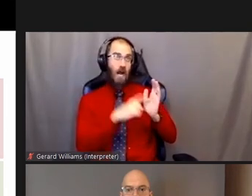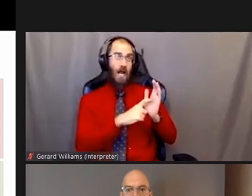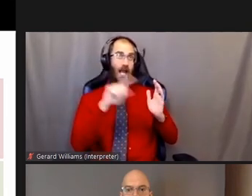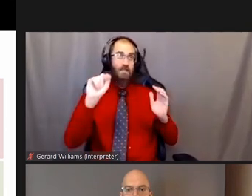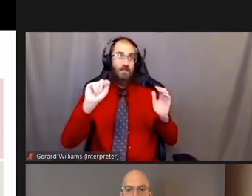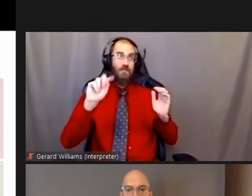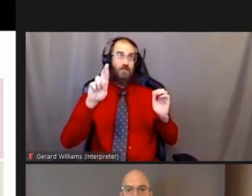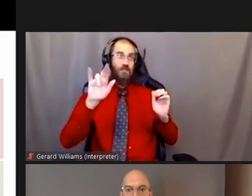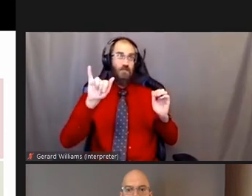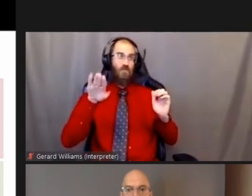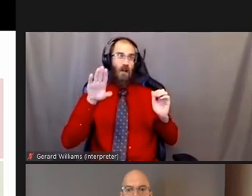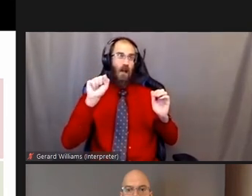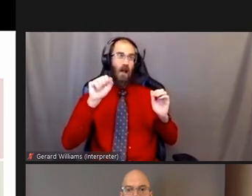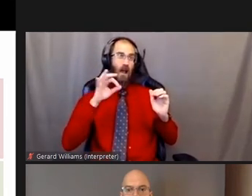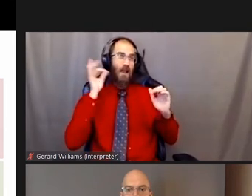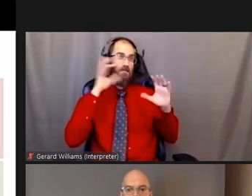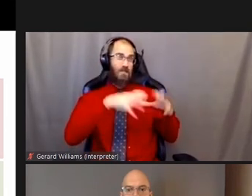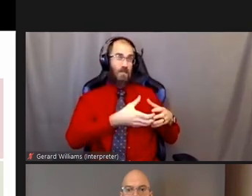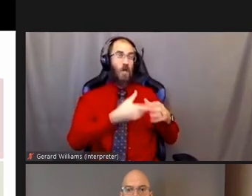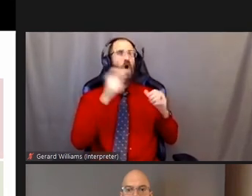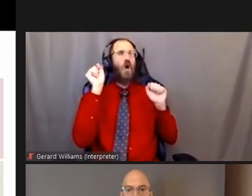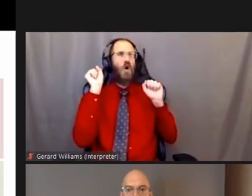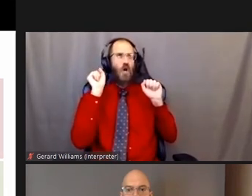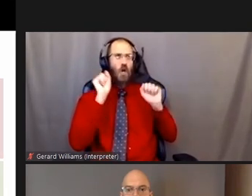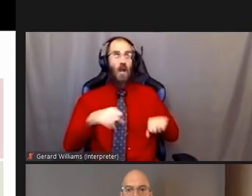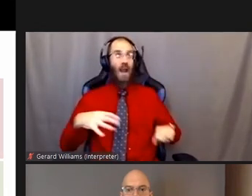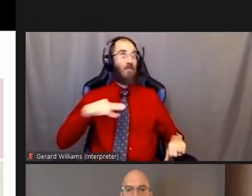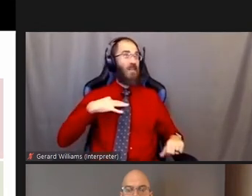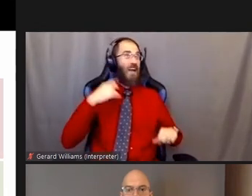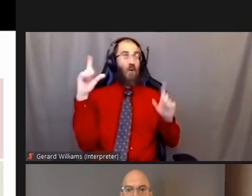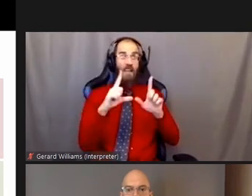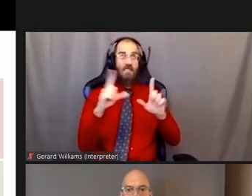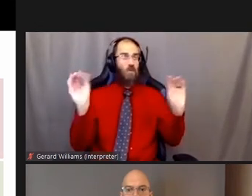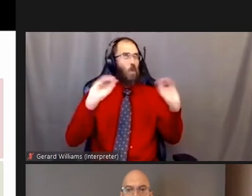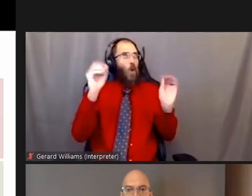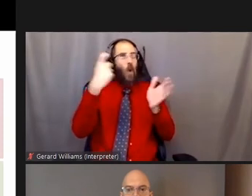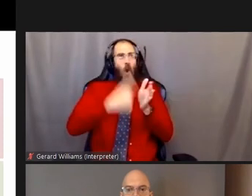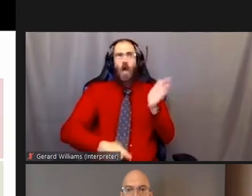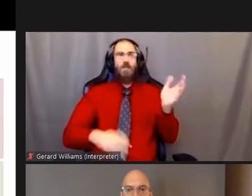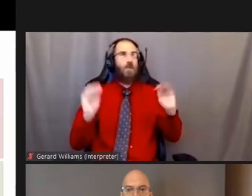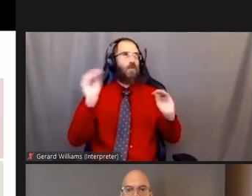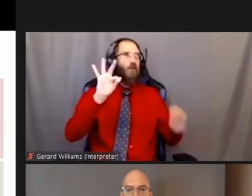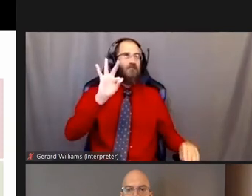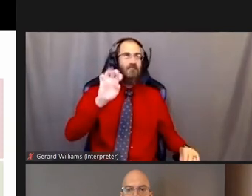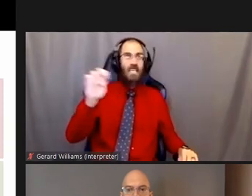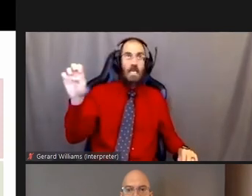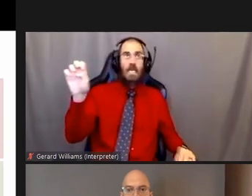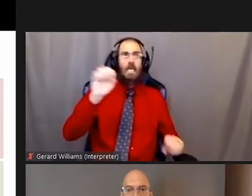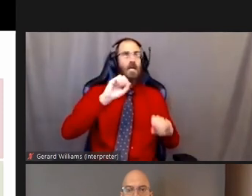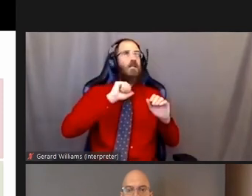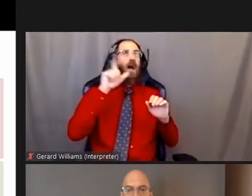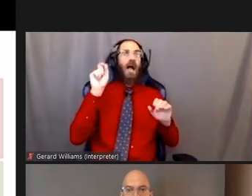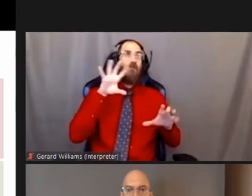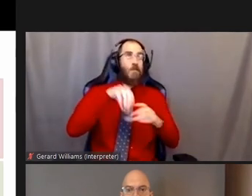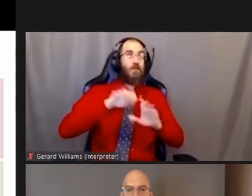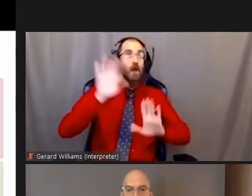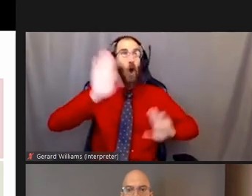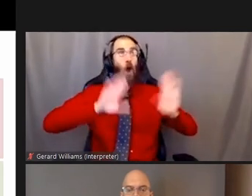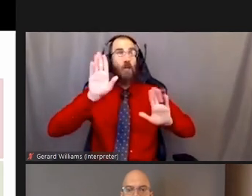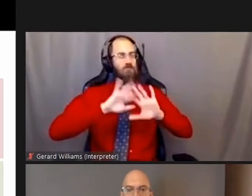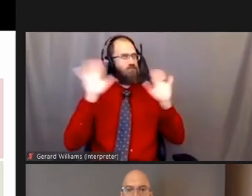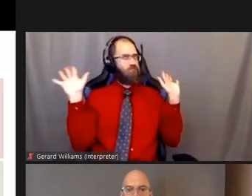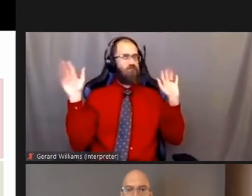to apply for licenses at no cost in terms of no application fees, no need to go through an auction, could simply